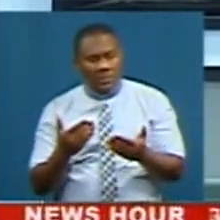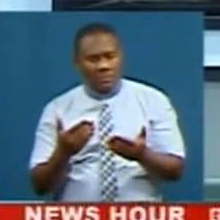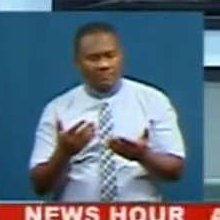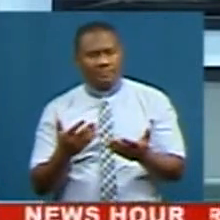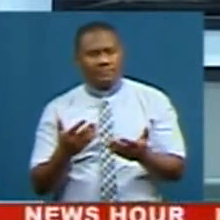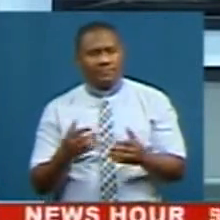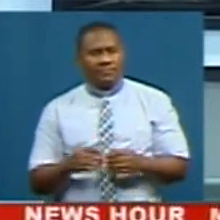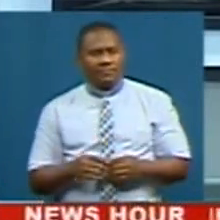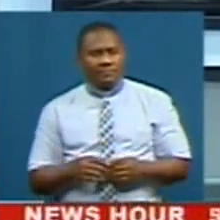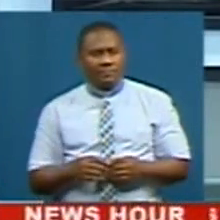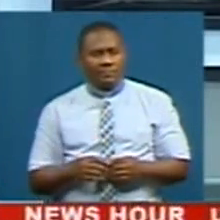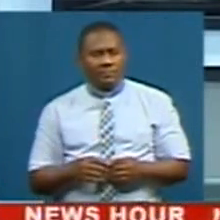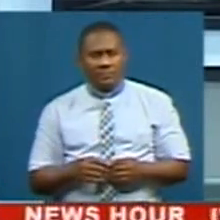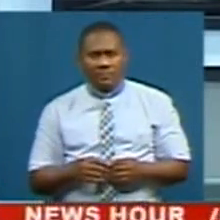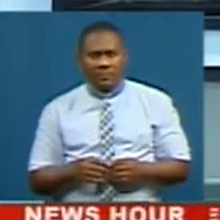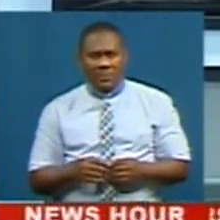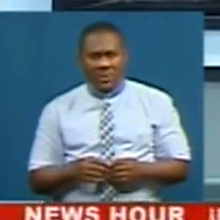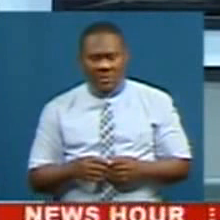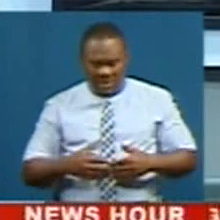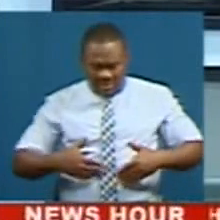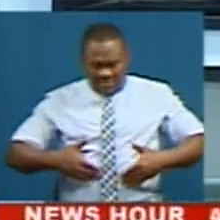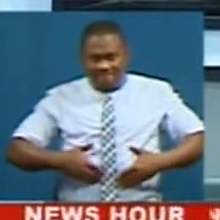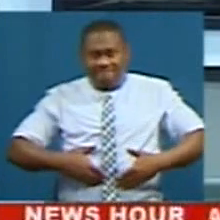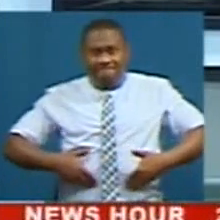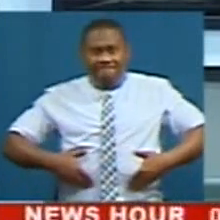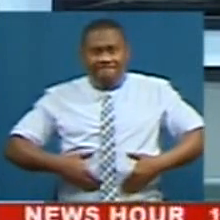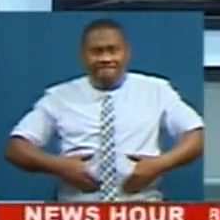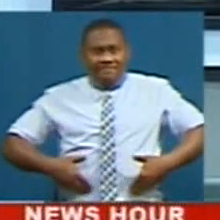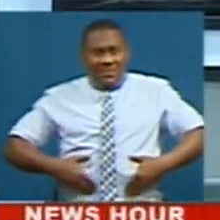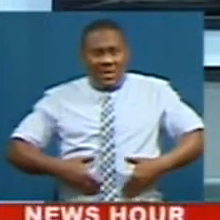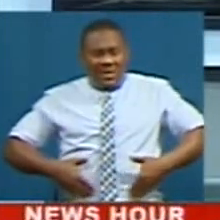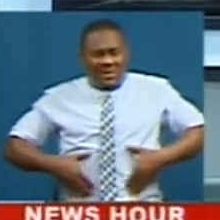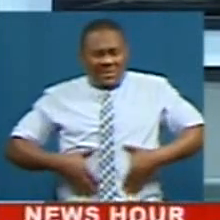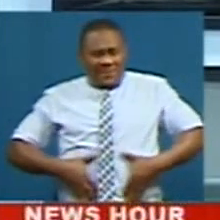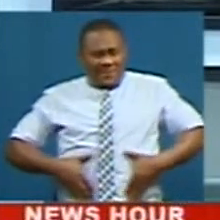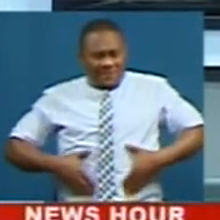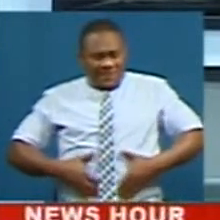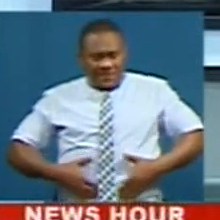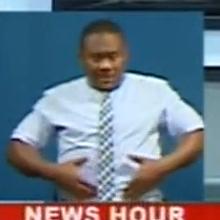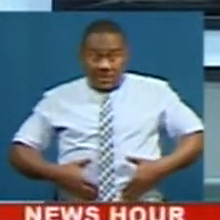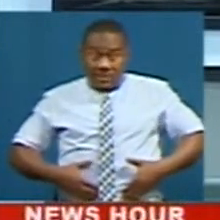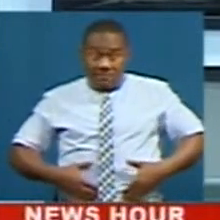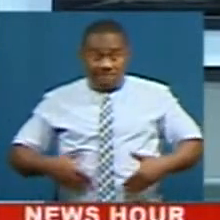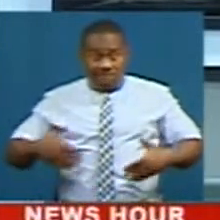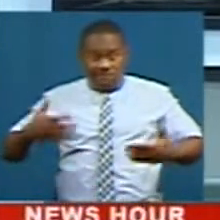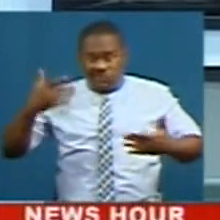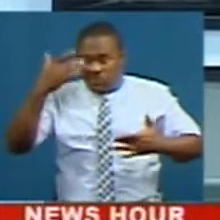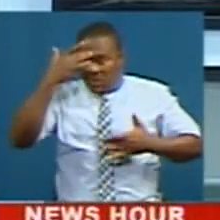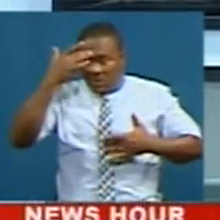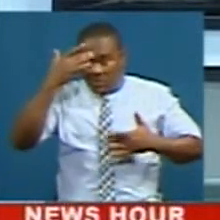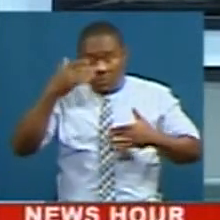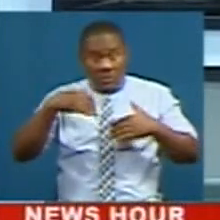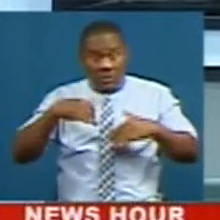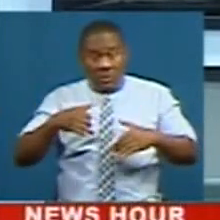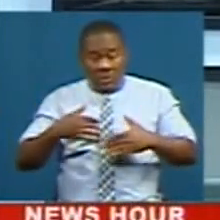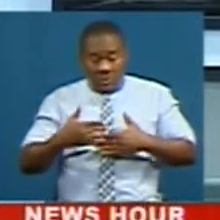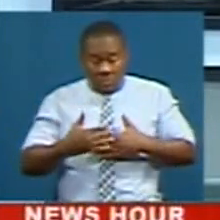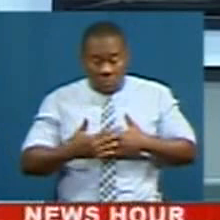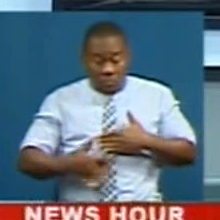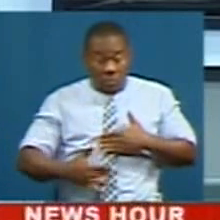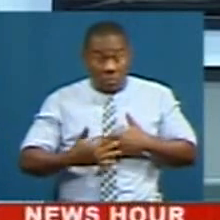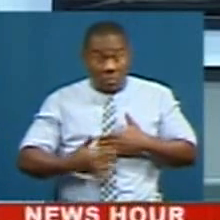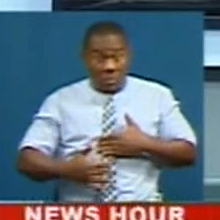and severe abdominal pain often presented by female patients during their menstruation. Instead,